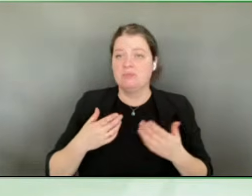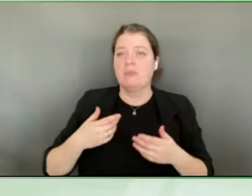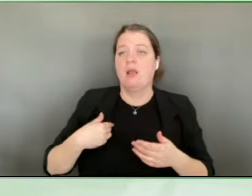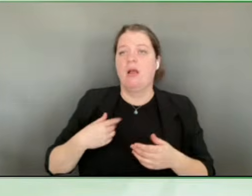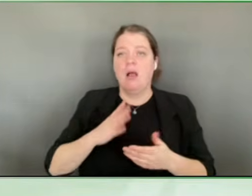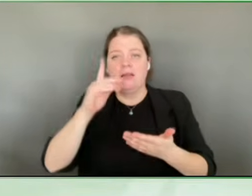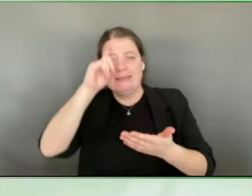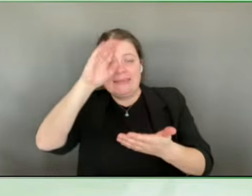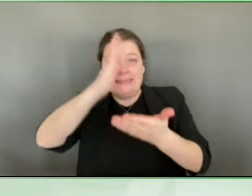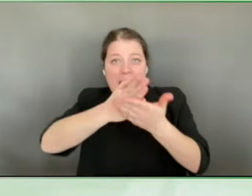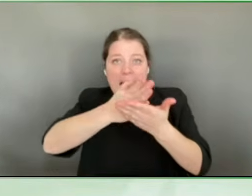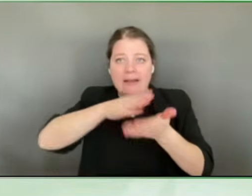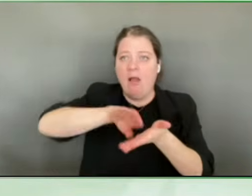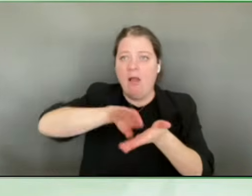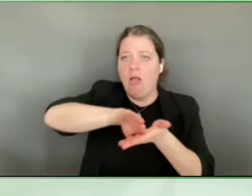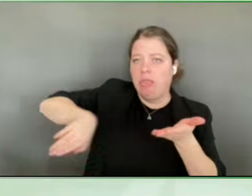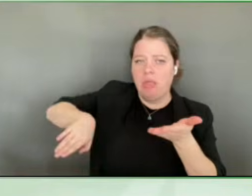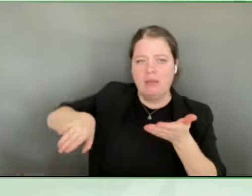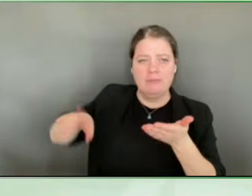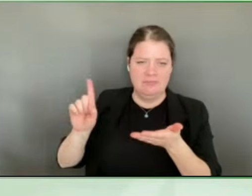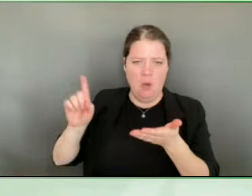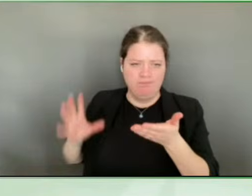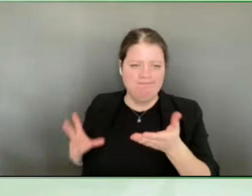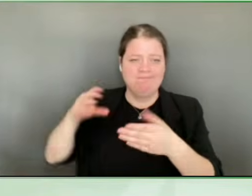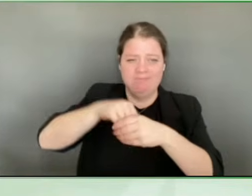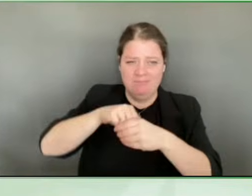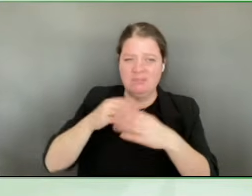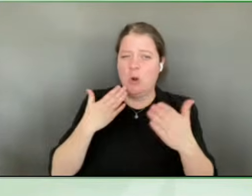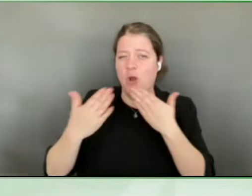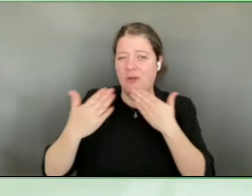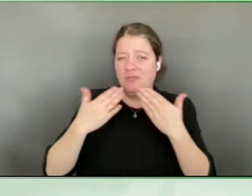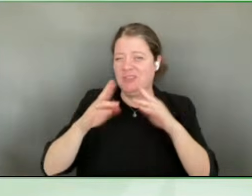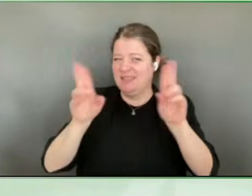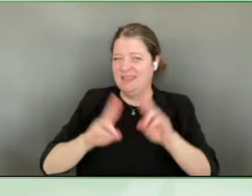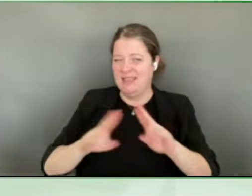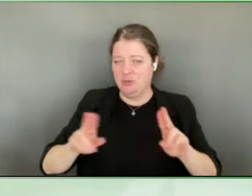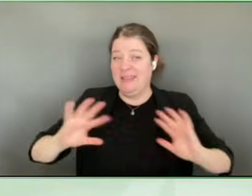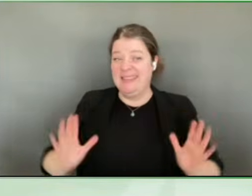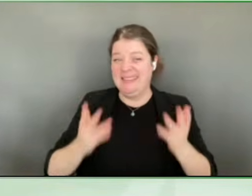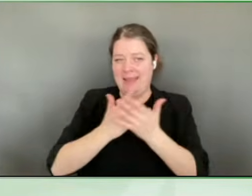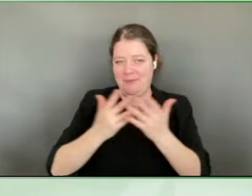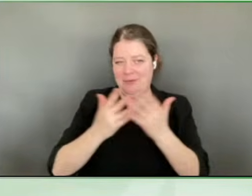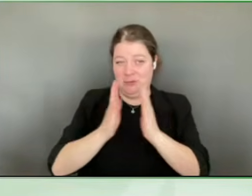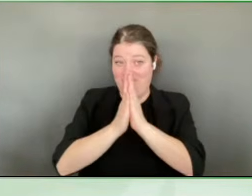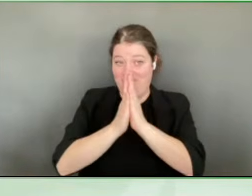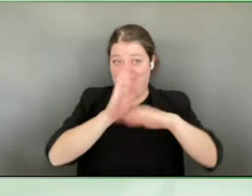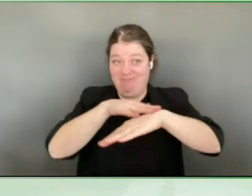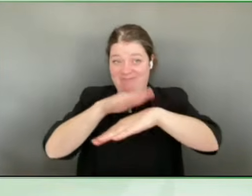conference that's international. That's all I want to say. Thanks, Petra. Thank you. Bye.